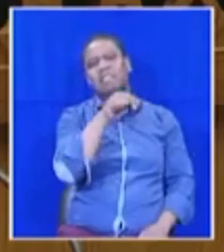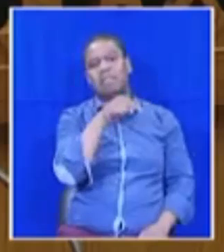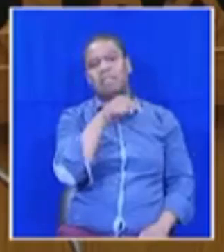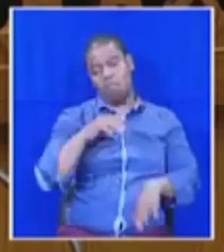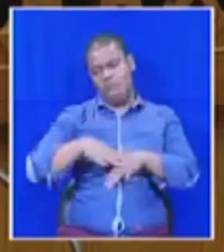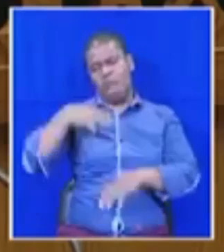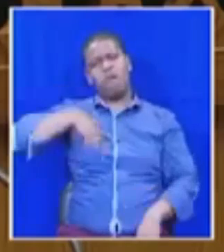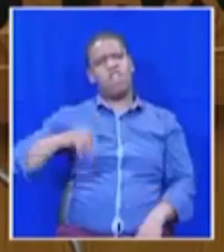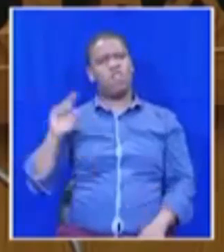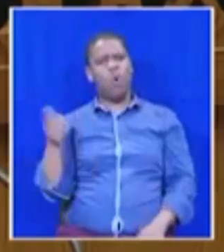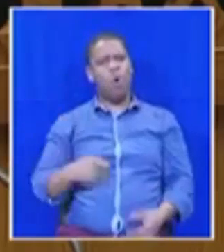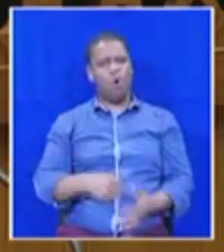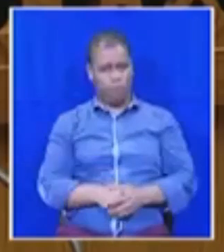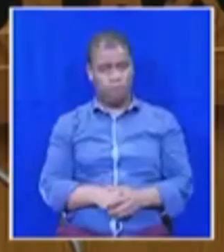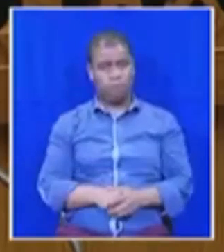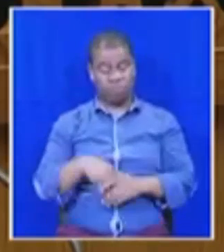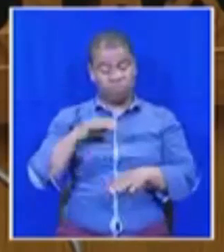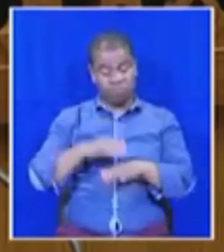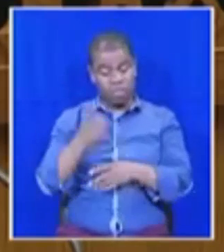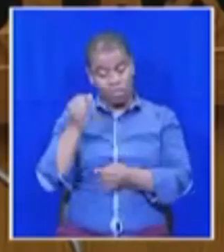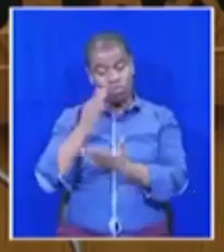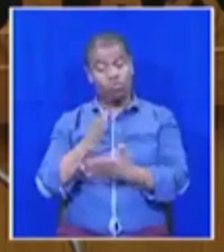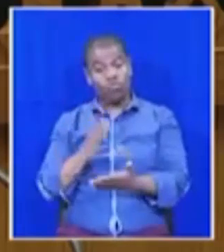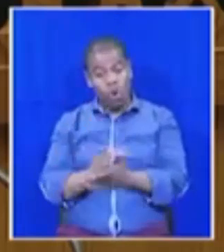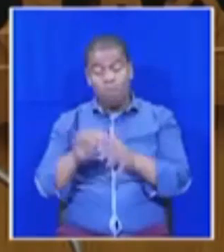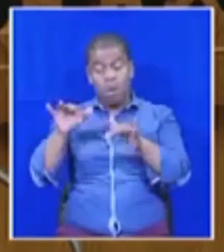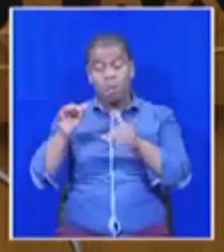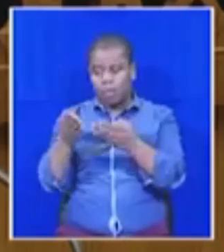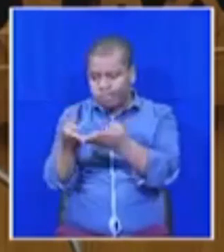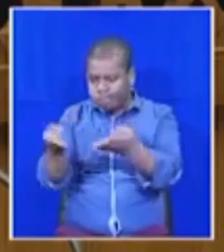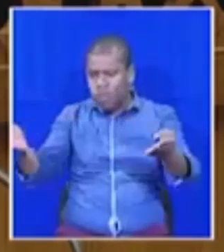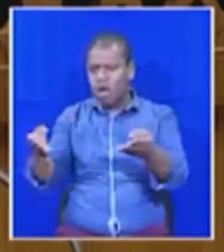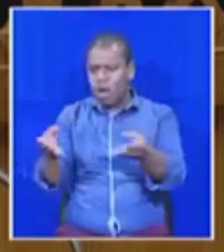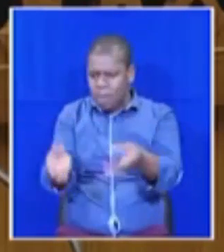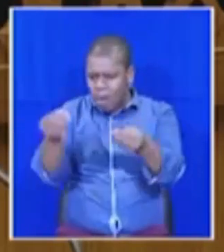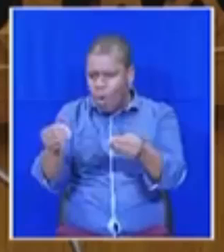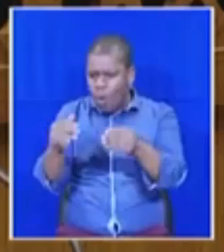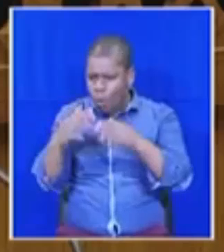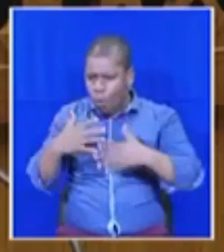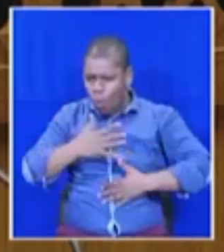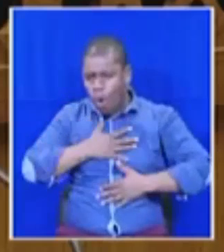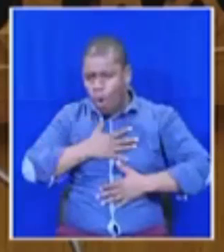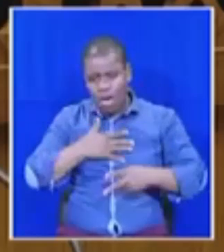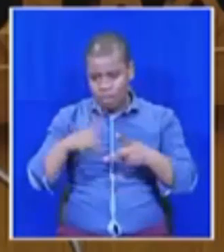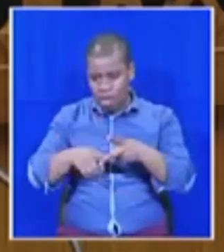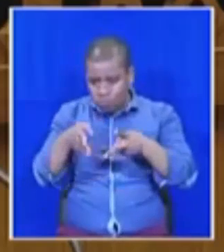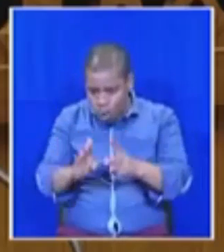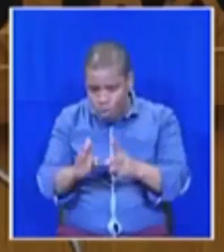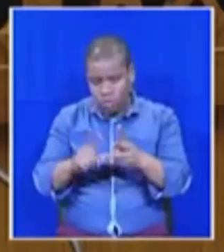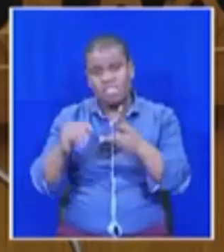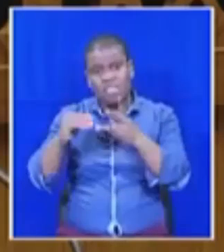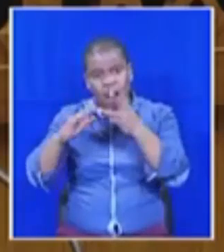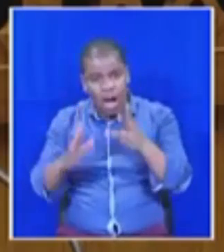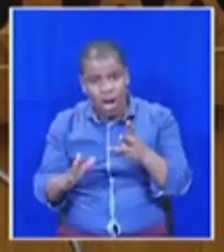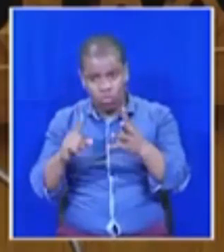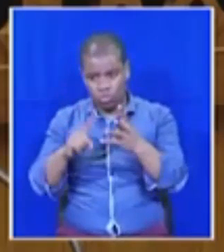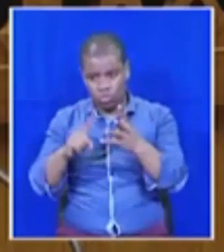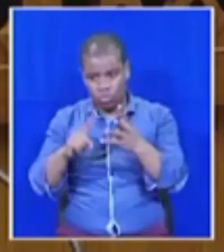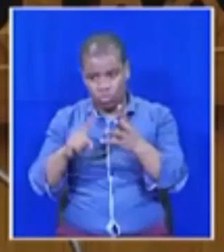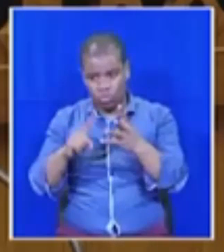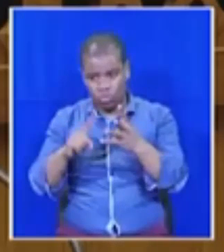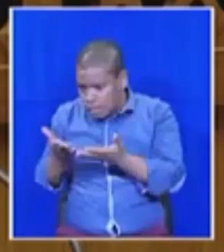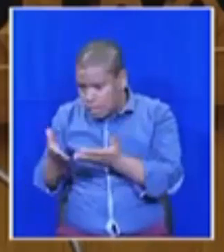to ensure that the people have water, roads, housing, sanitation, and other